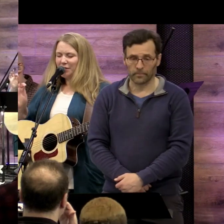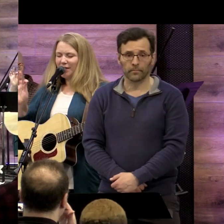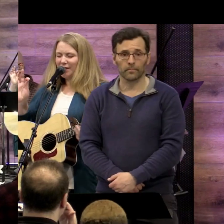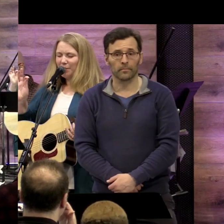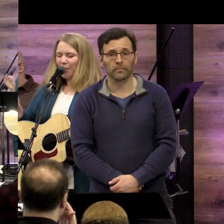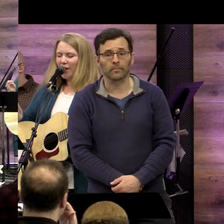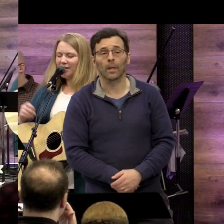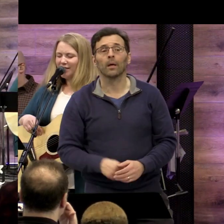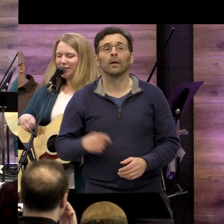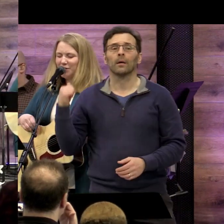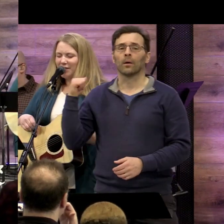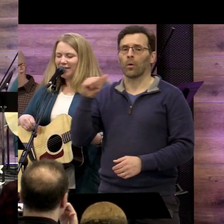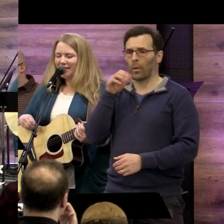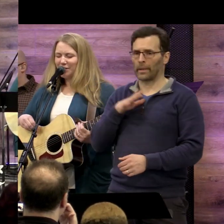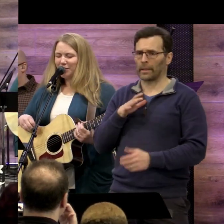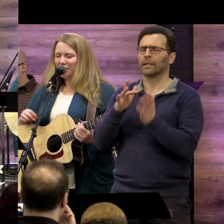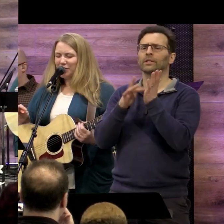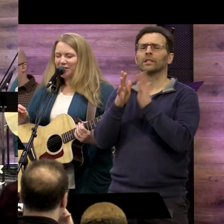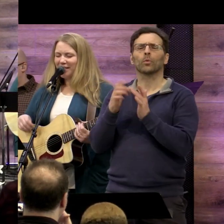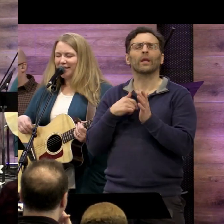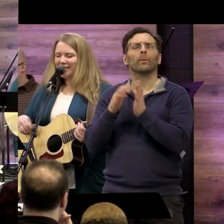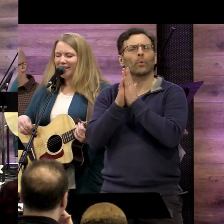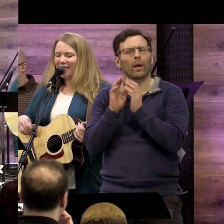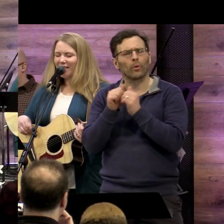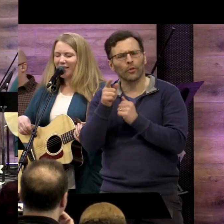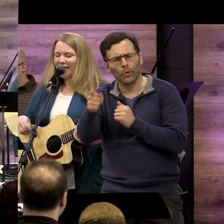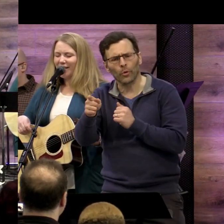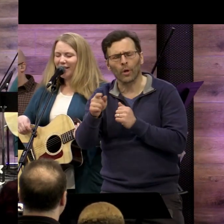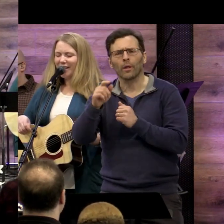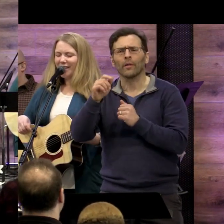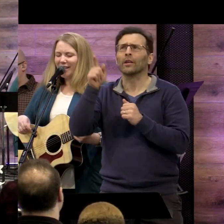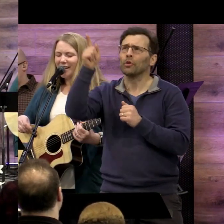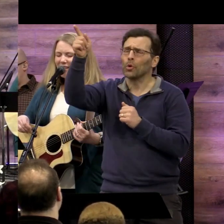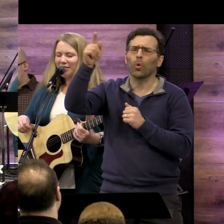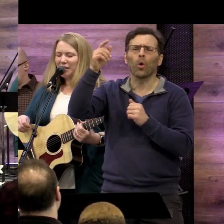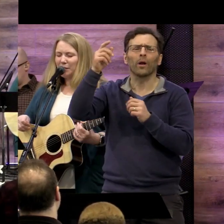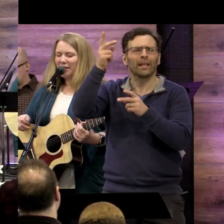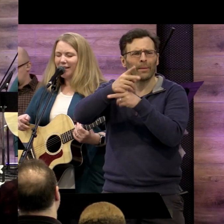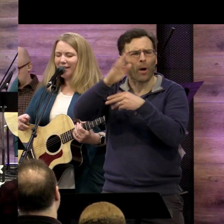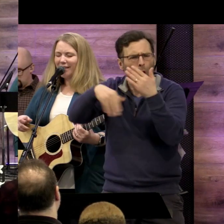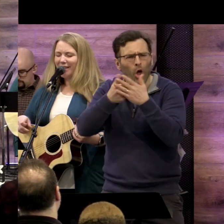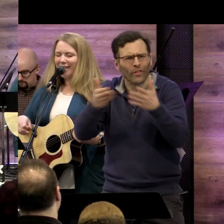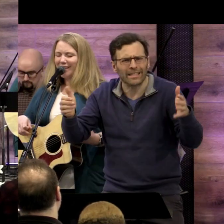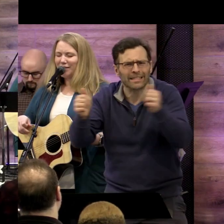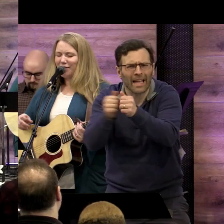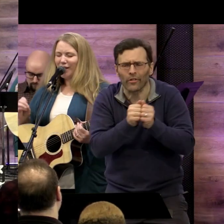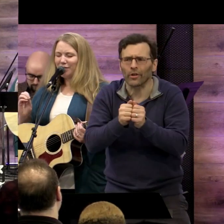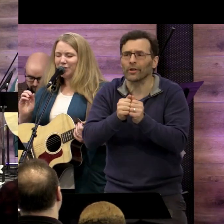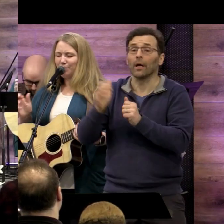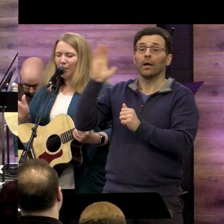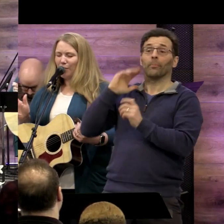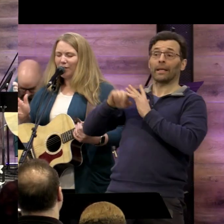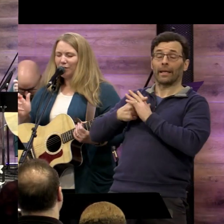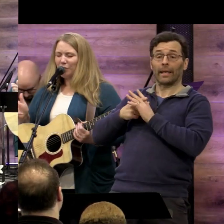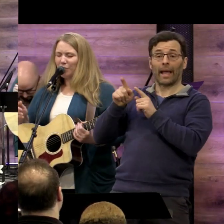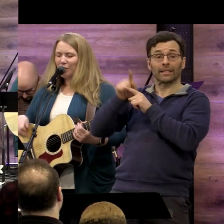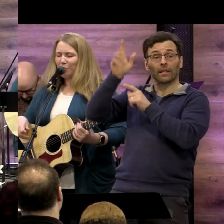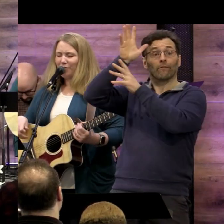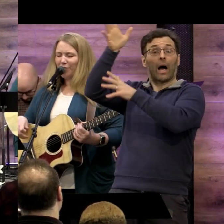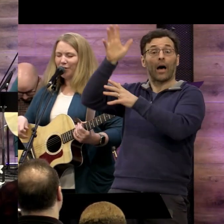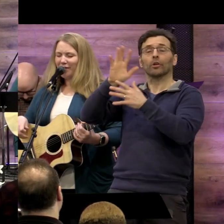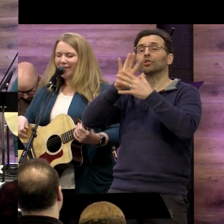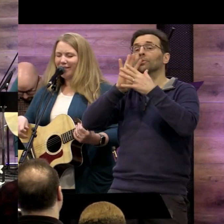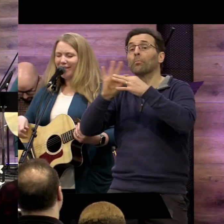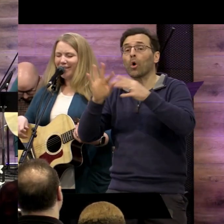Jesus, we praise you as the one who holds all things together. God, even in the beginning, as the Father spoke, you, the Word,